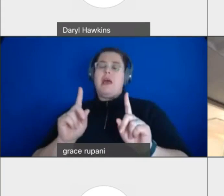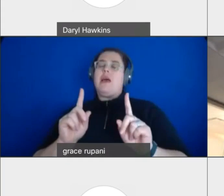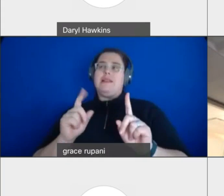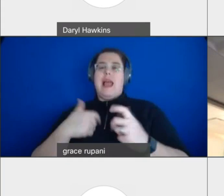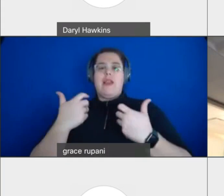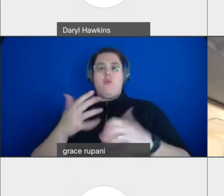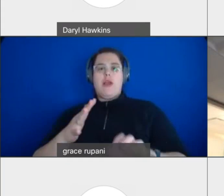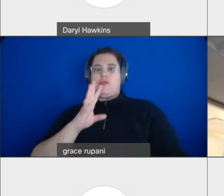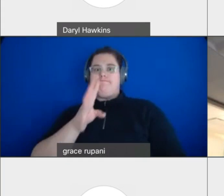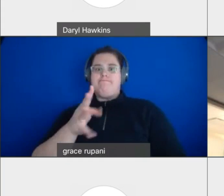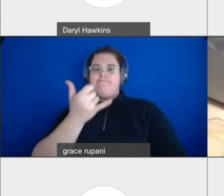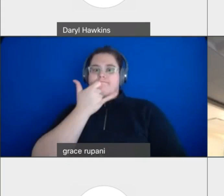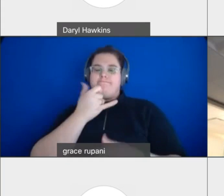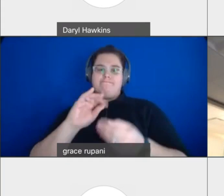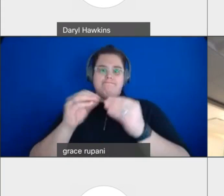I can